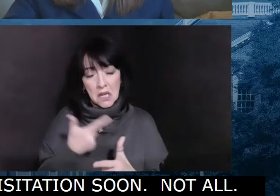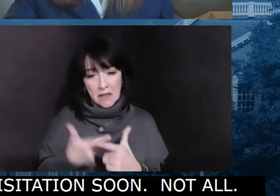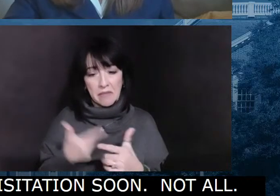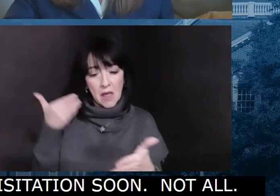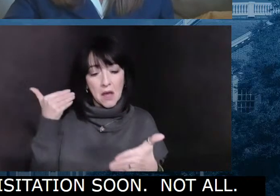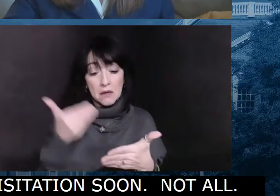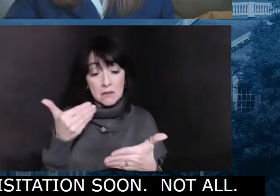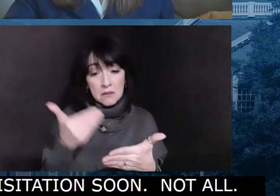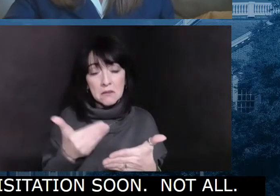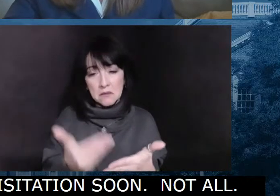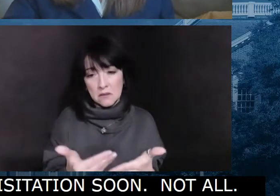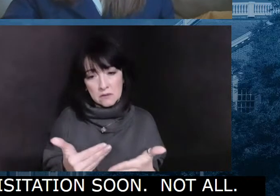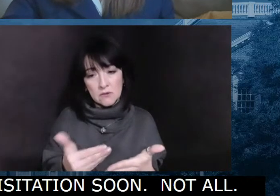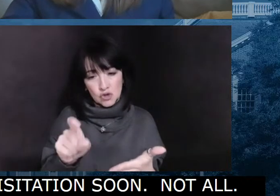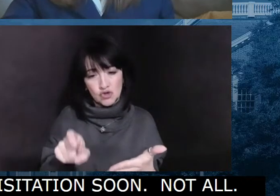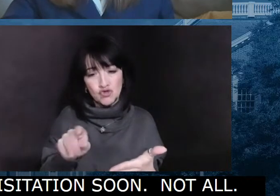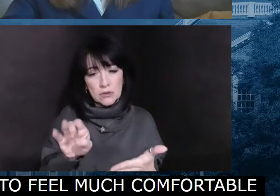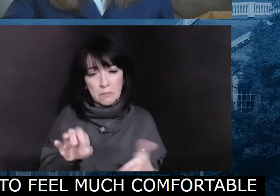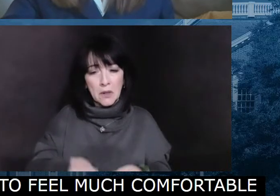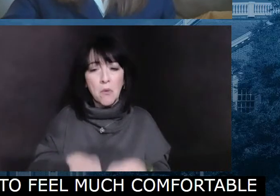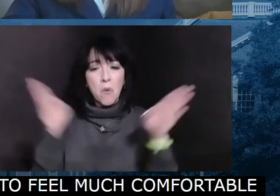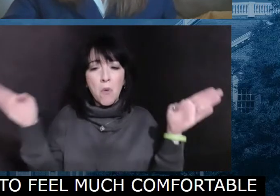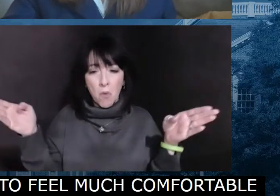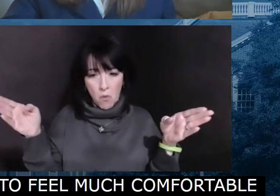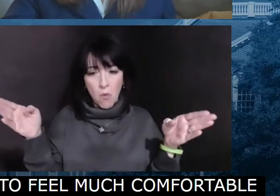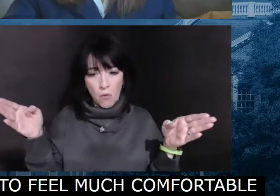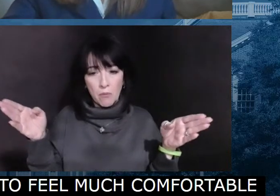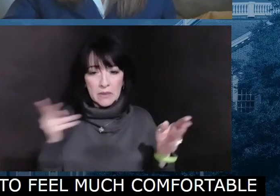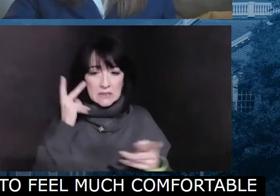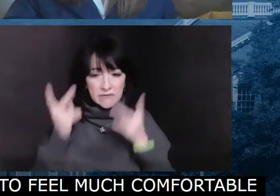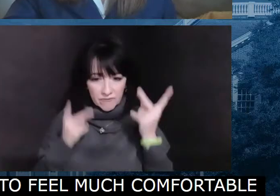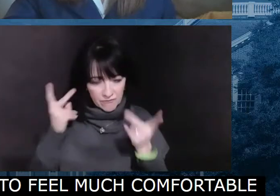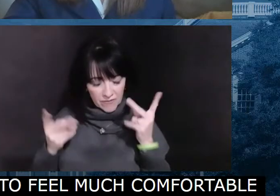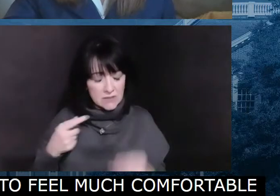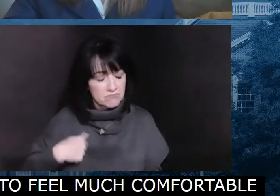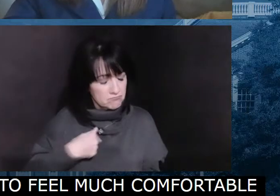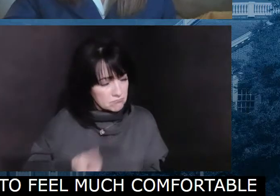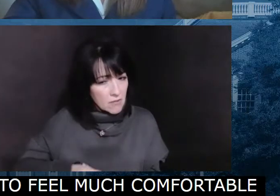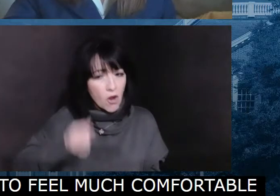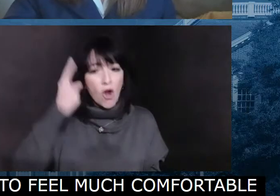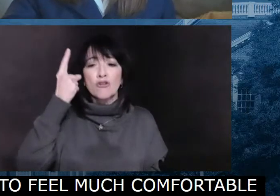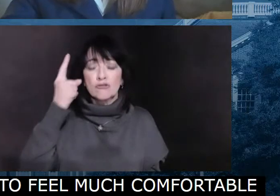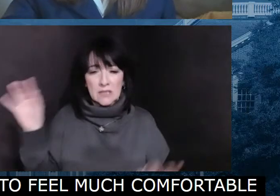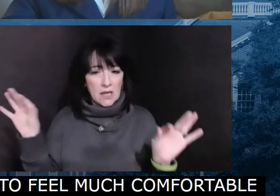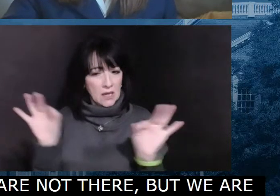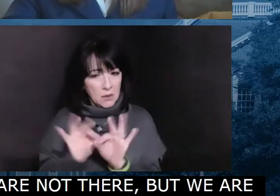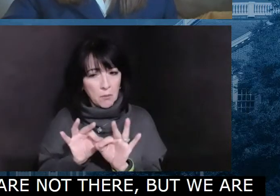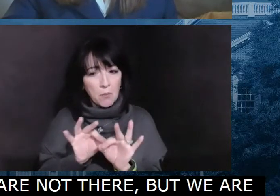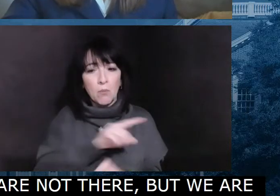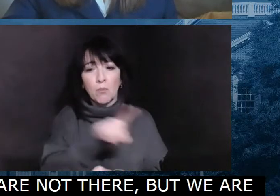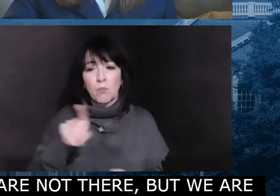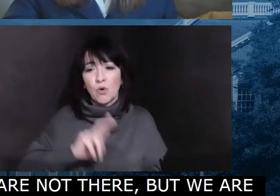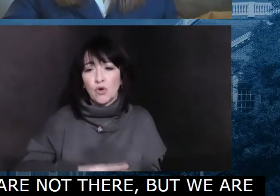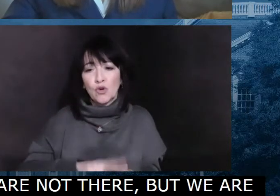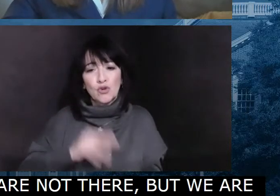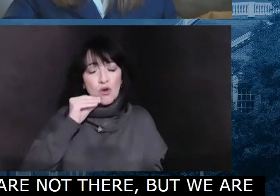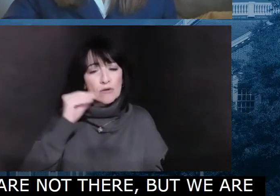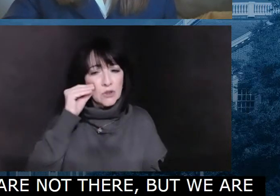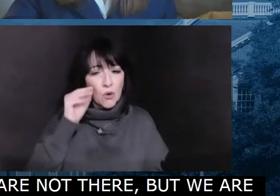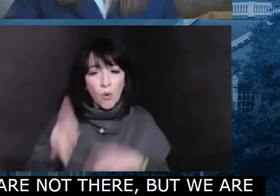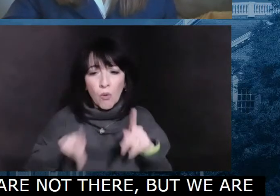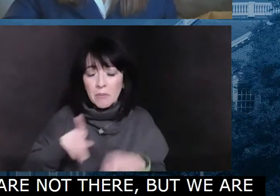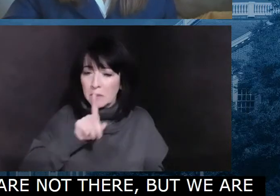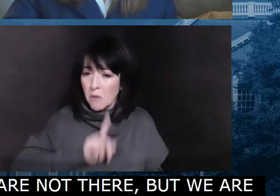are certainly getting to a better place and very much understand the importance of visitation for residents in long-term